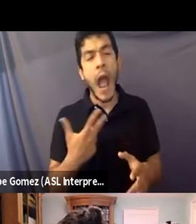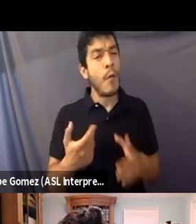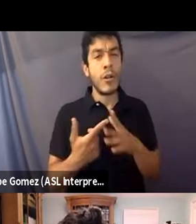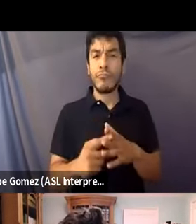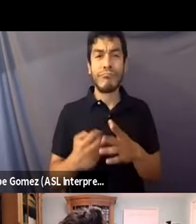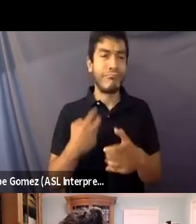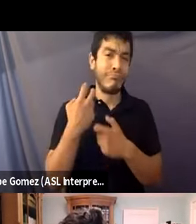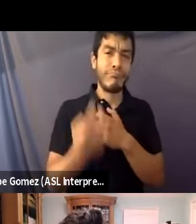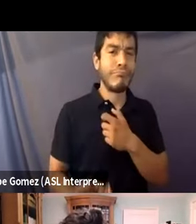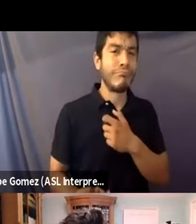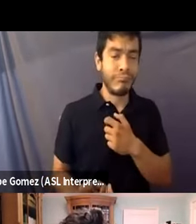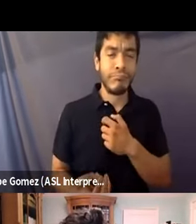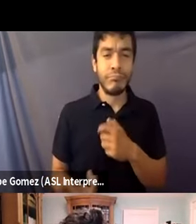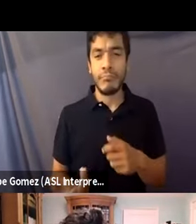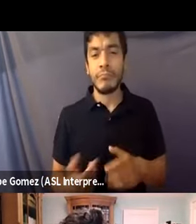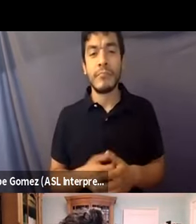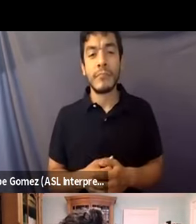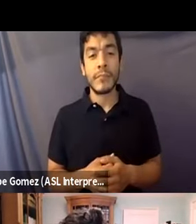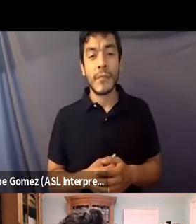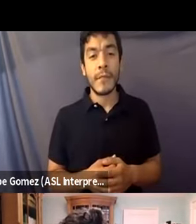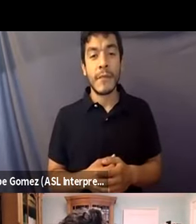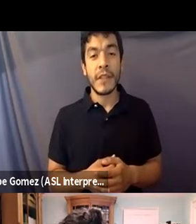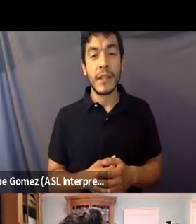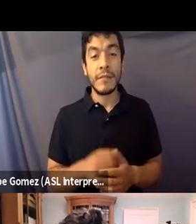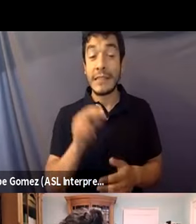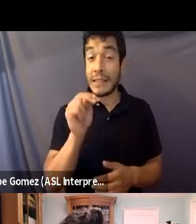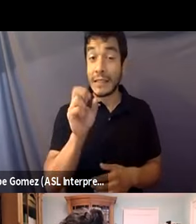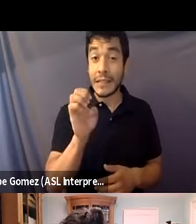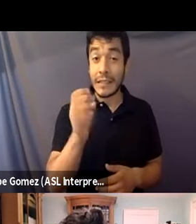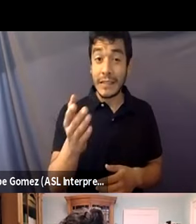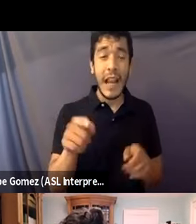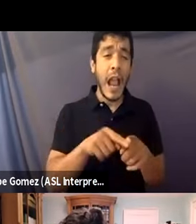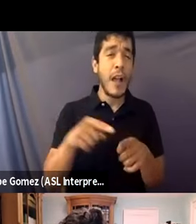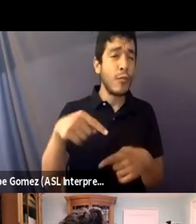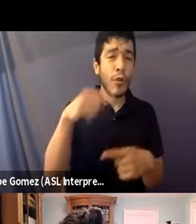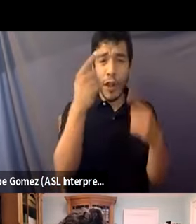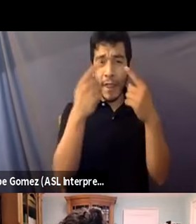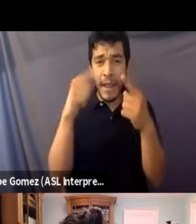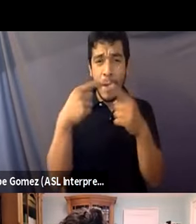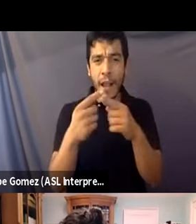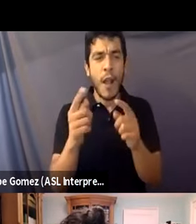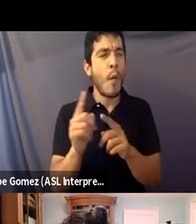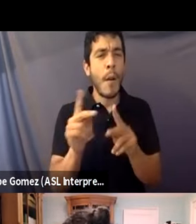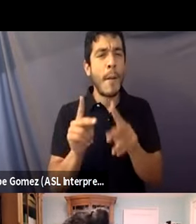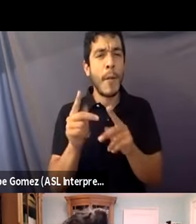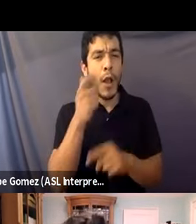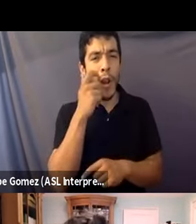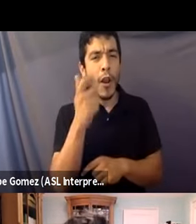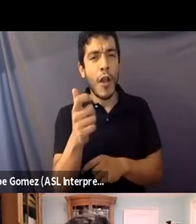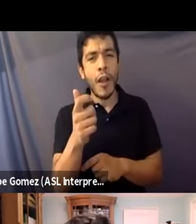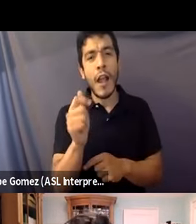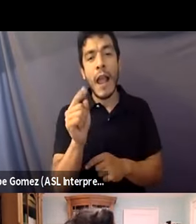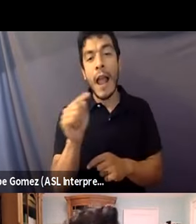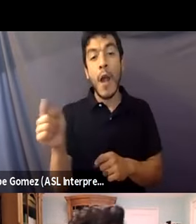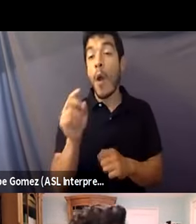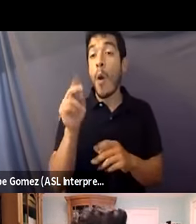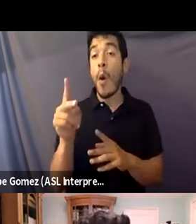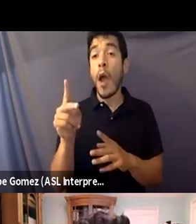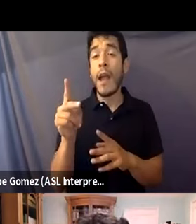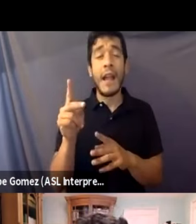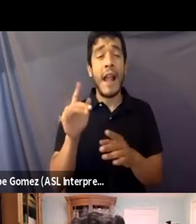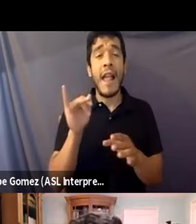to go right in. I'm going to jump right in with you, Nse. You know, as we're thinking about now, where people are looking at, okay, we're past the election season. We're